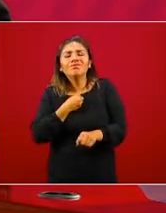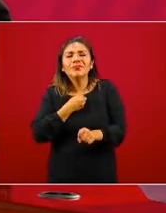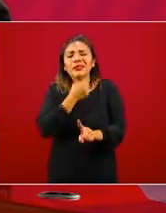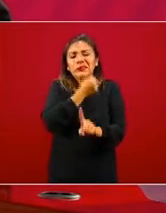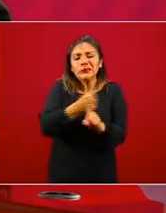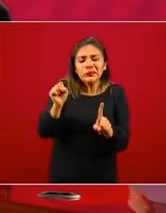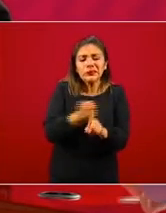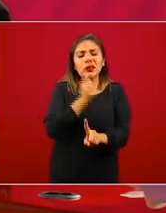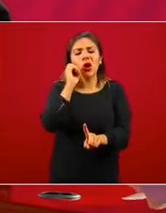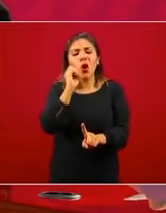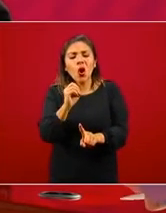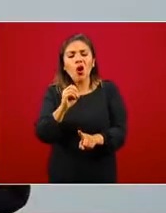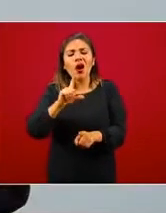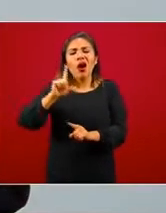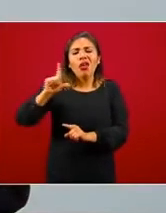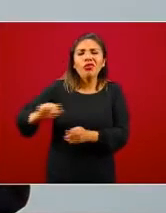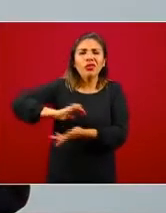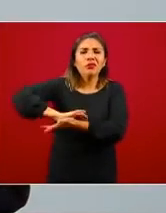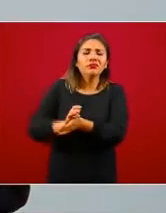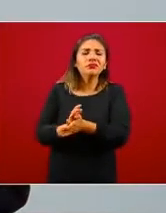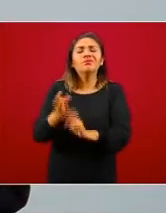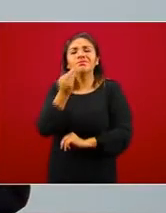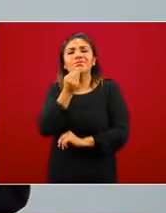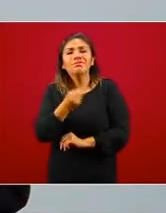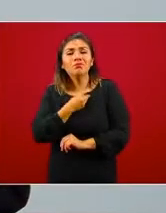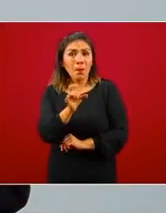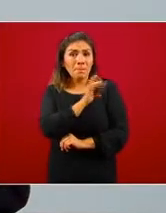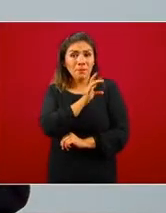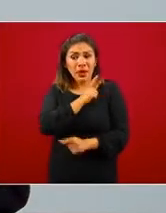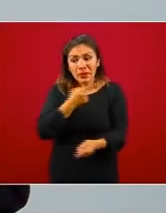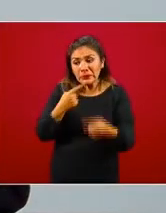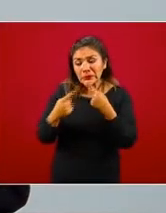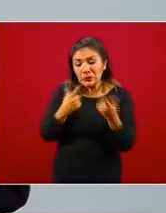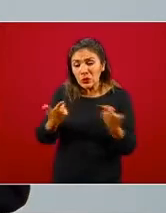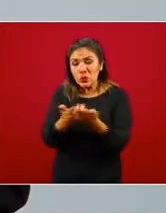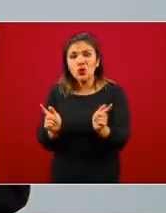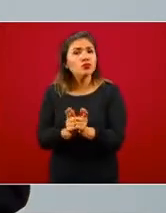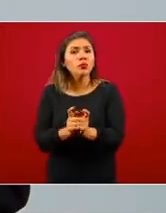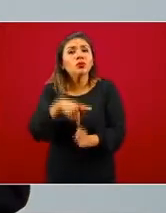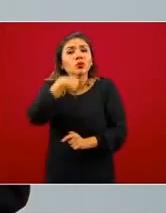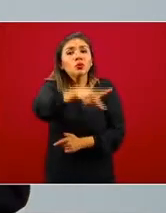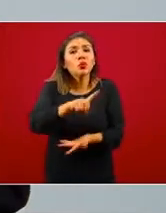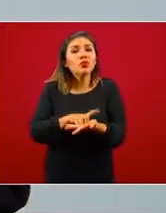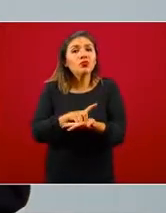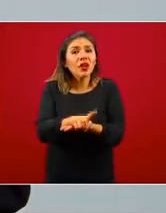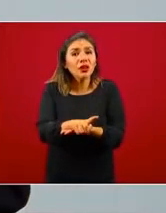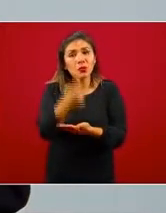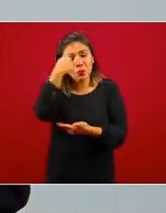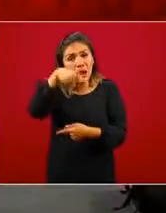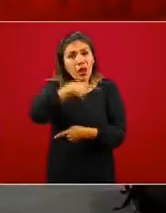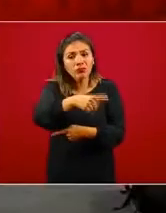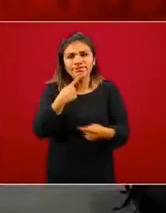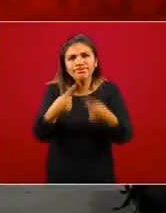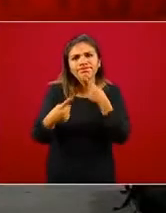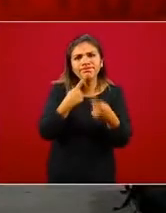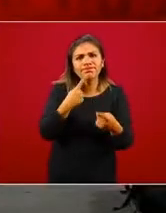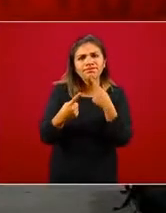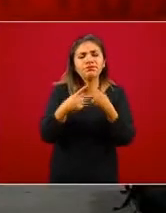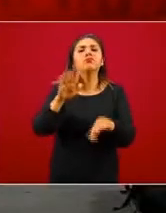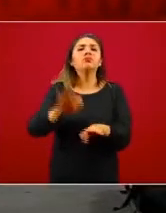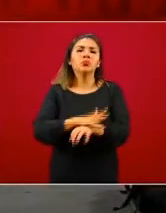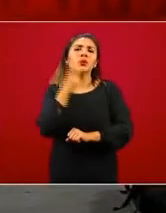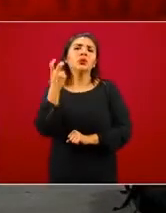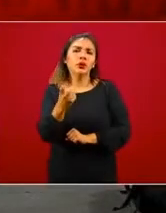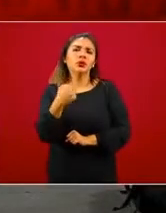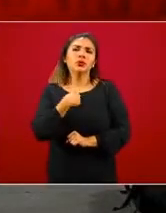precarious employment and even be discriminated against than stand up for themselves. But we are